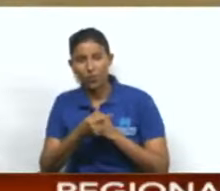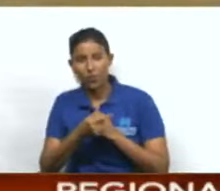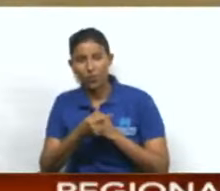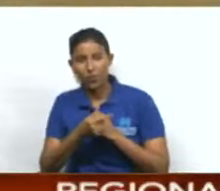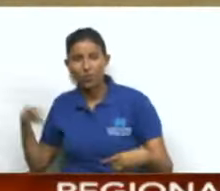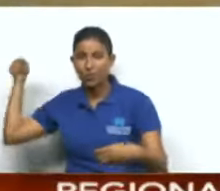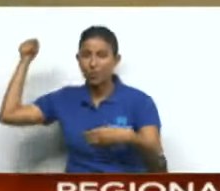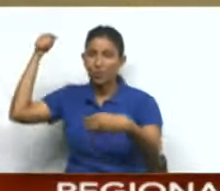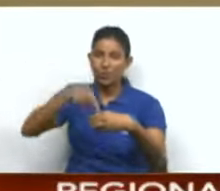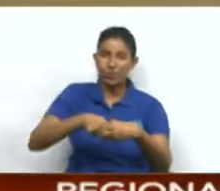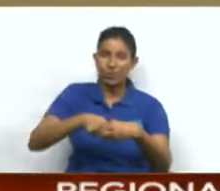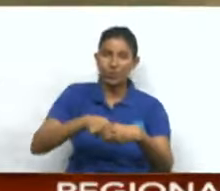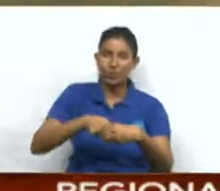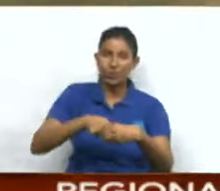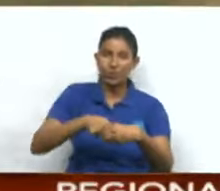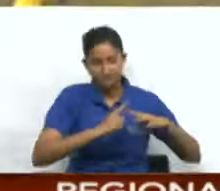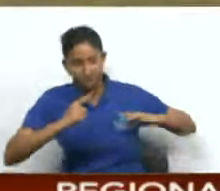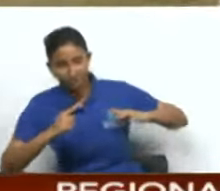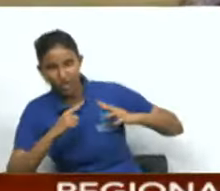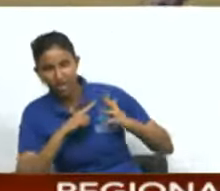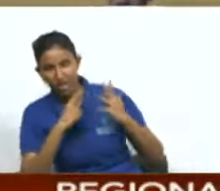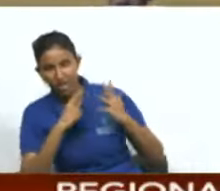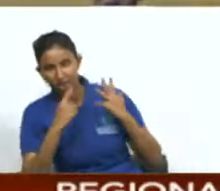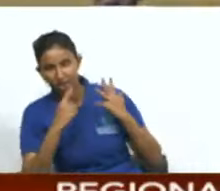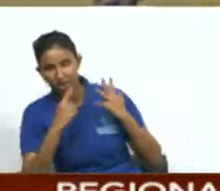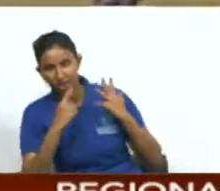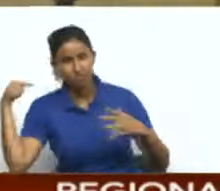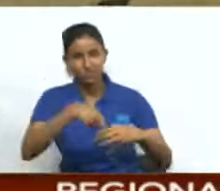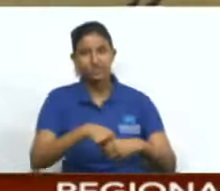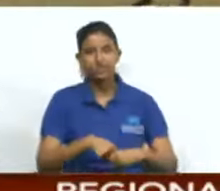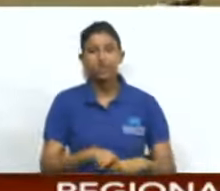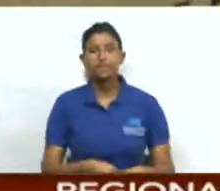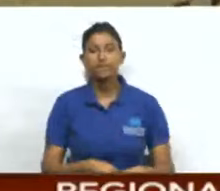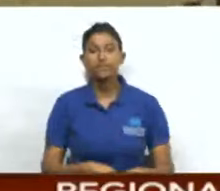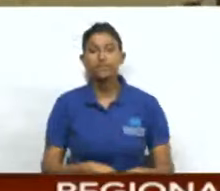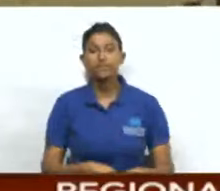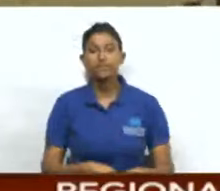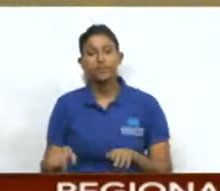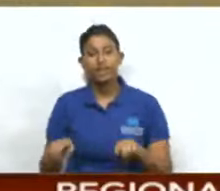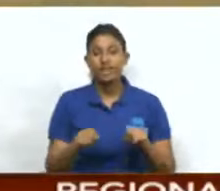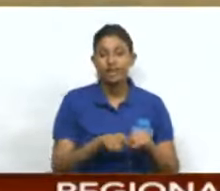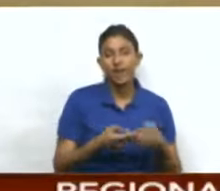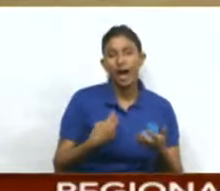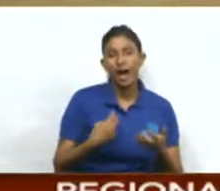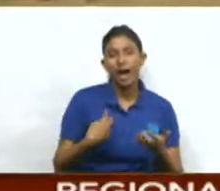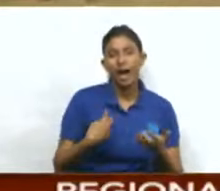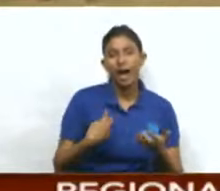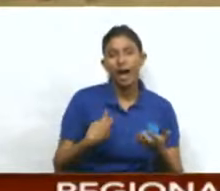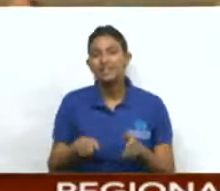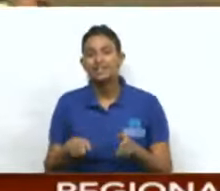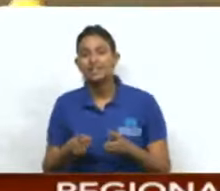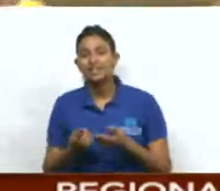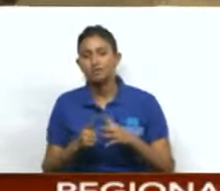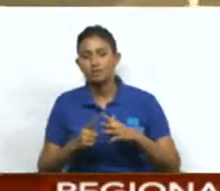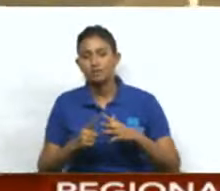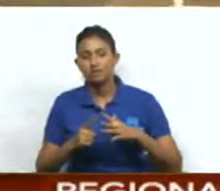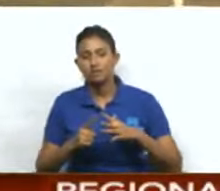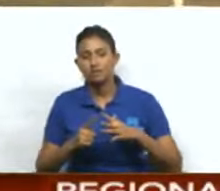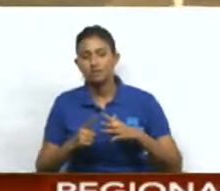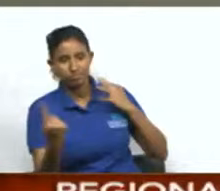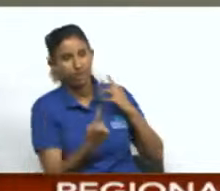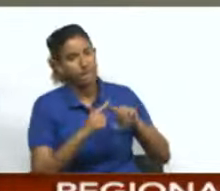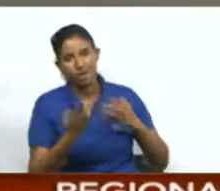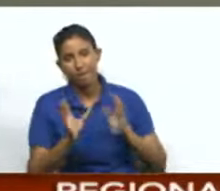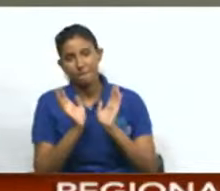Confidence brimming, he showed a line of Bishop's defenders a clean pair of heels, only to be denied by McKechnie. And at the other end, an exuberant piece of